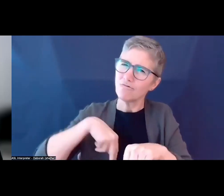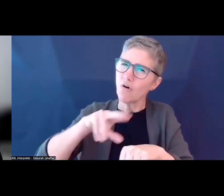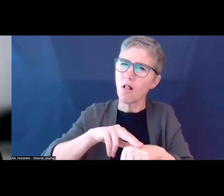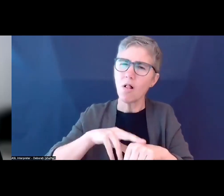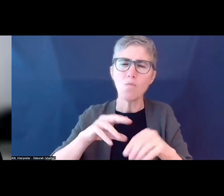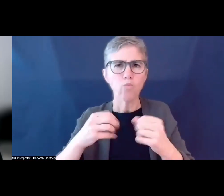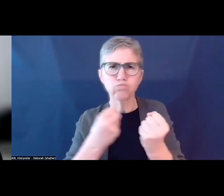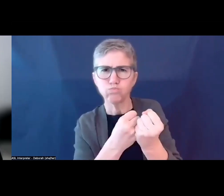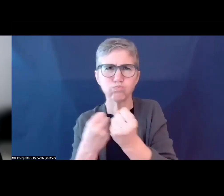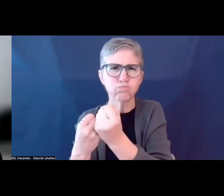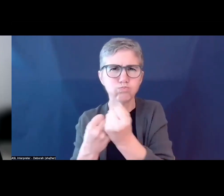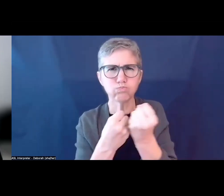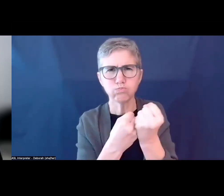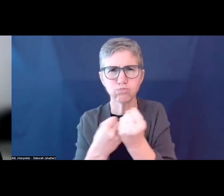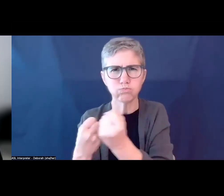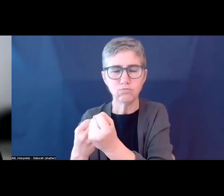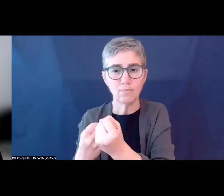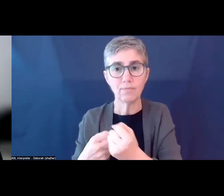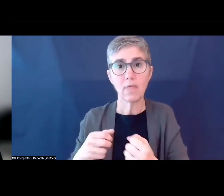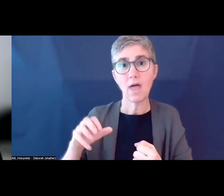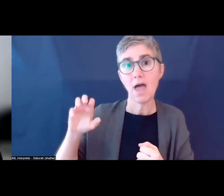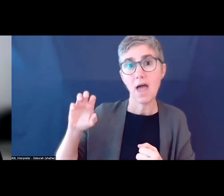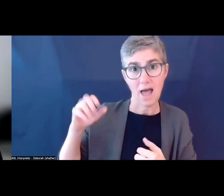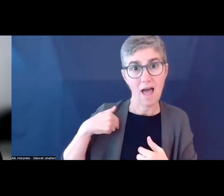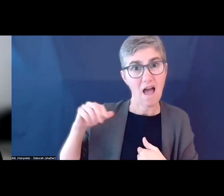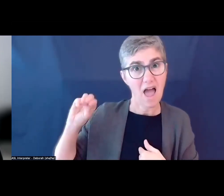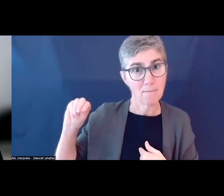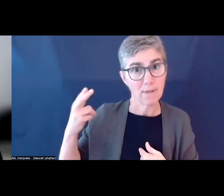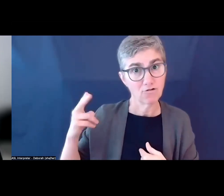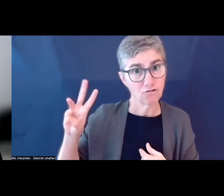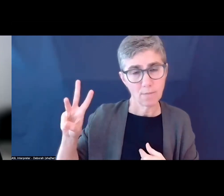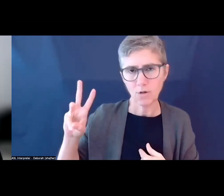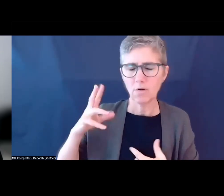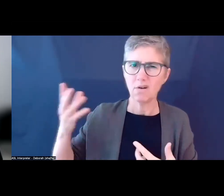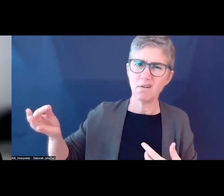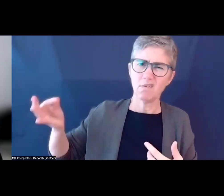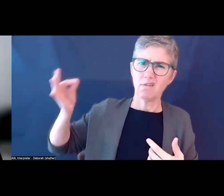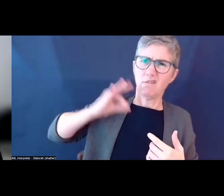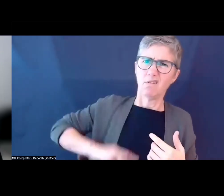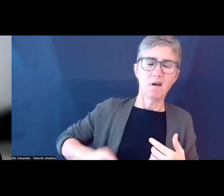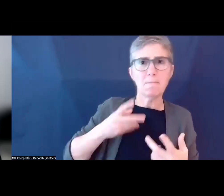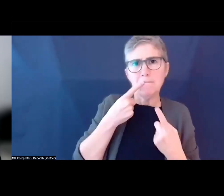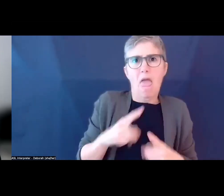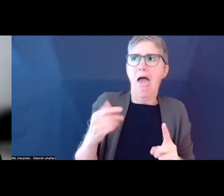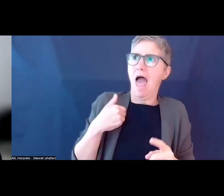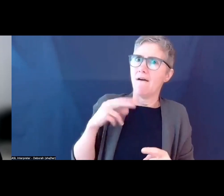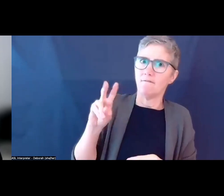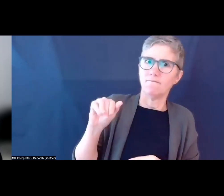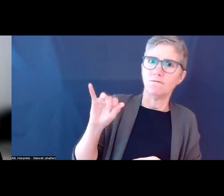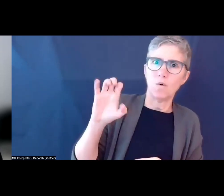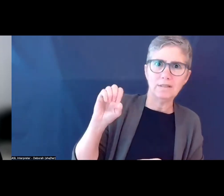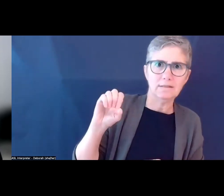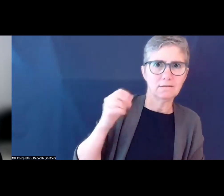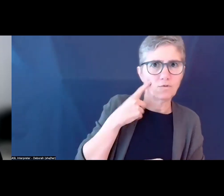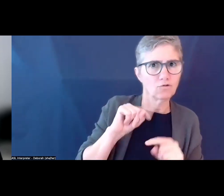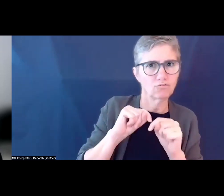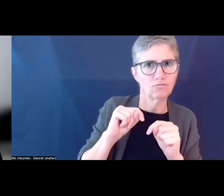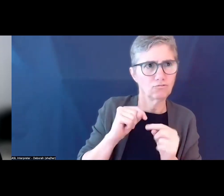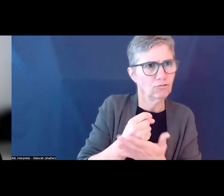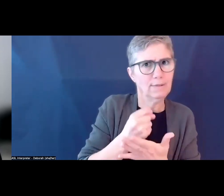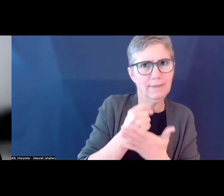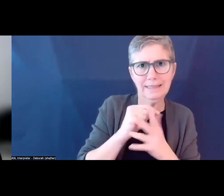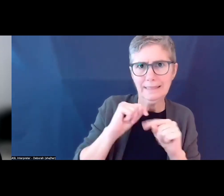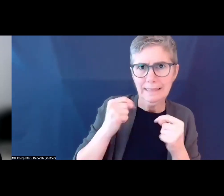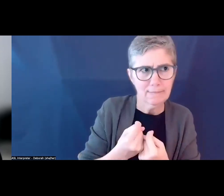consistent. As an MSW, it meant a lot to me to finally have a voice during treatment teams and